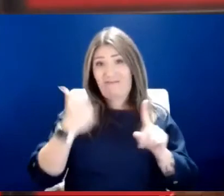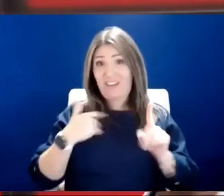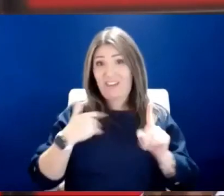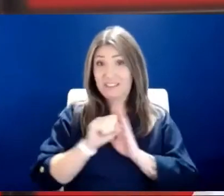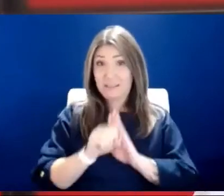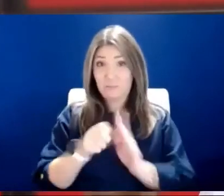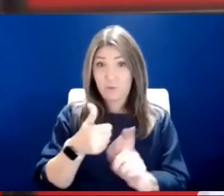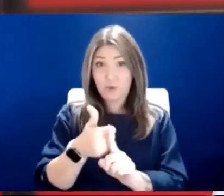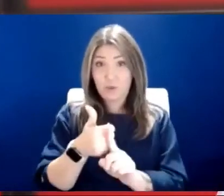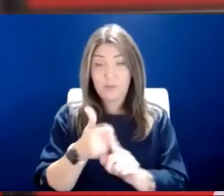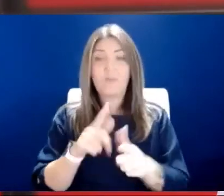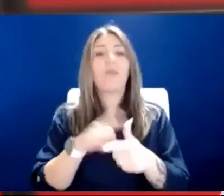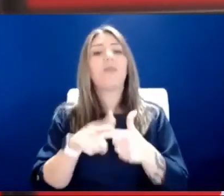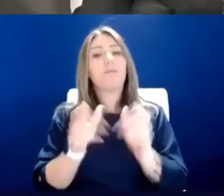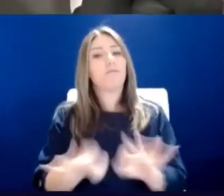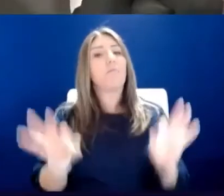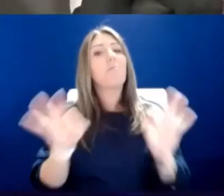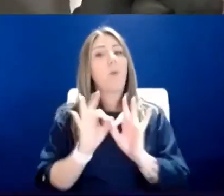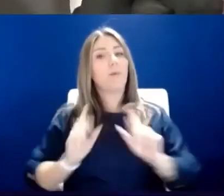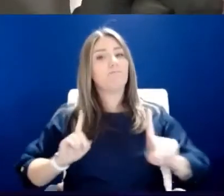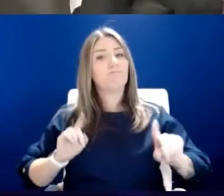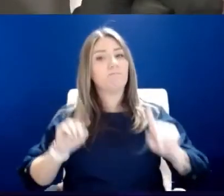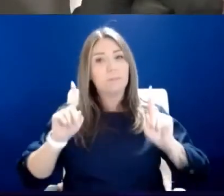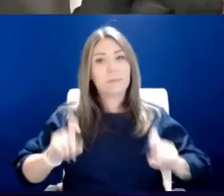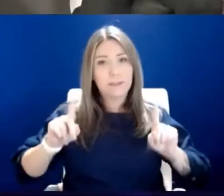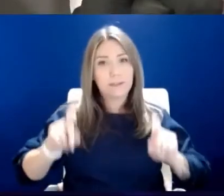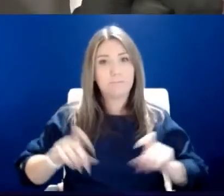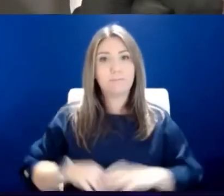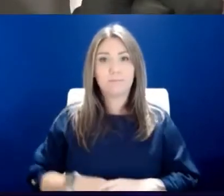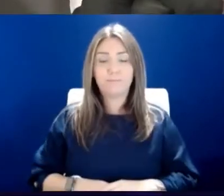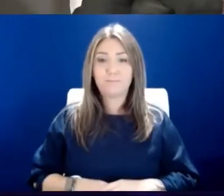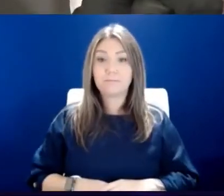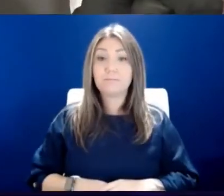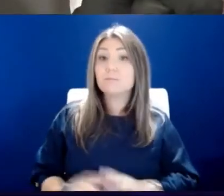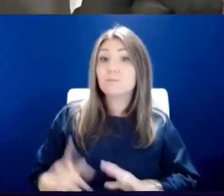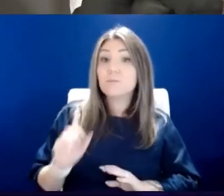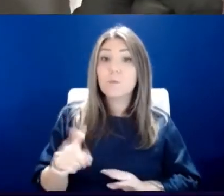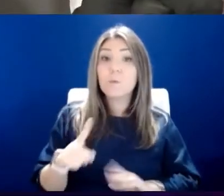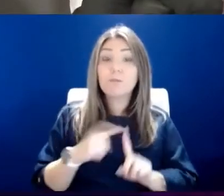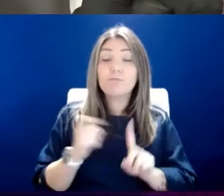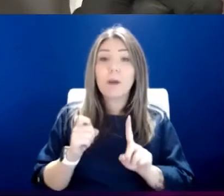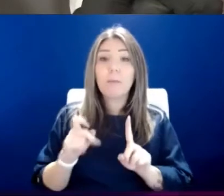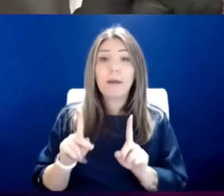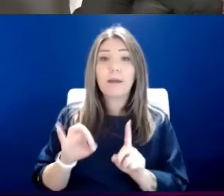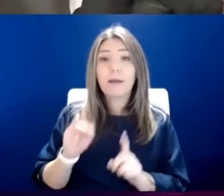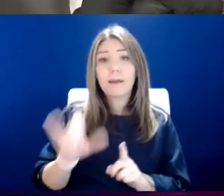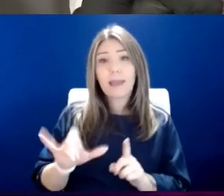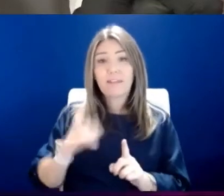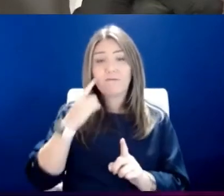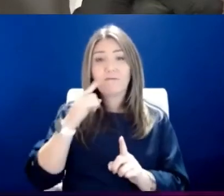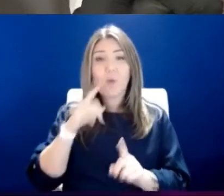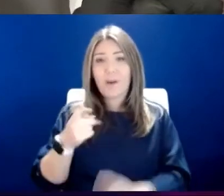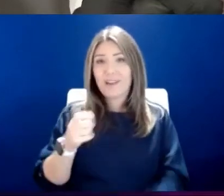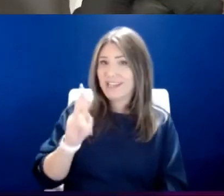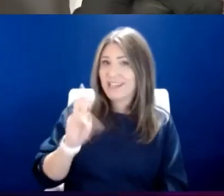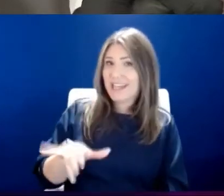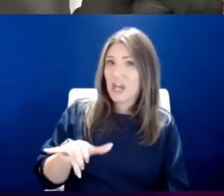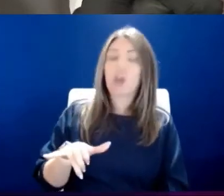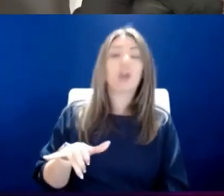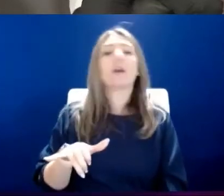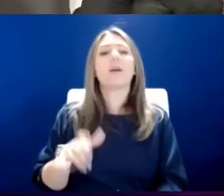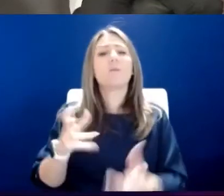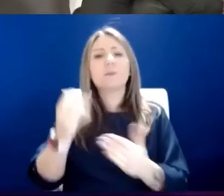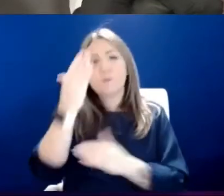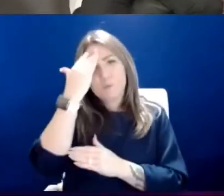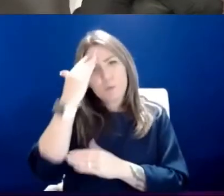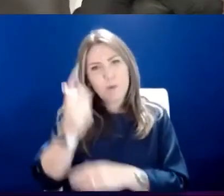is important to have it screened. A question from Kathy. This is for Gary. Kathy would like to know, does Gary have any plans